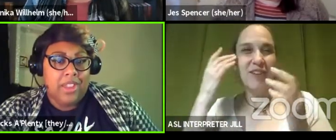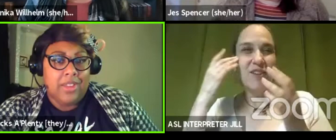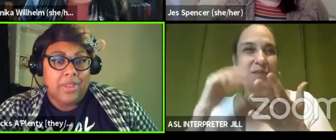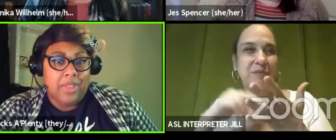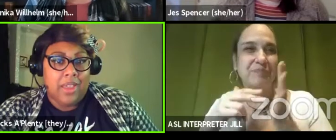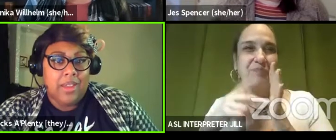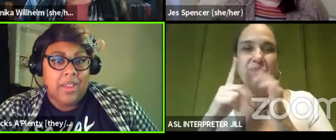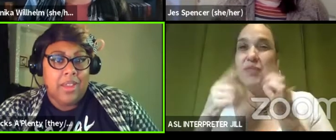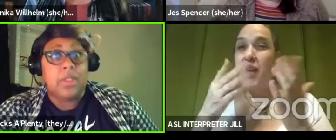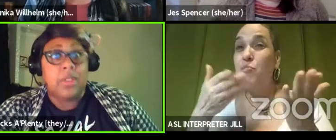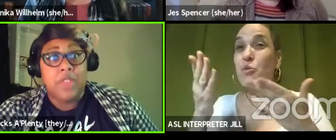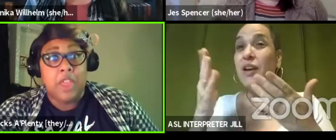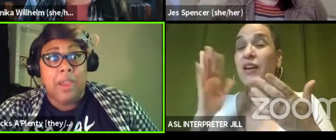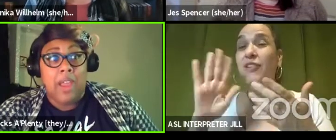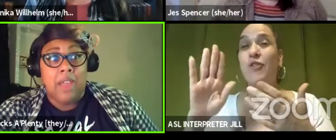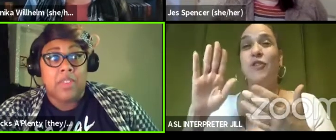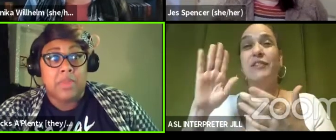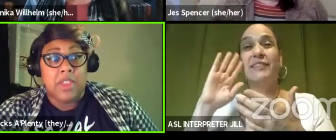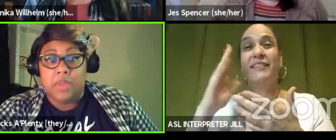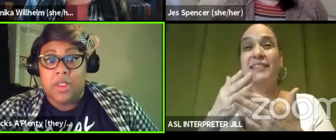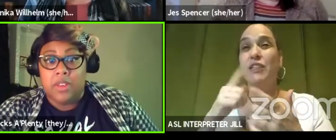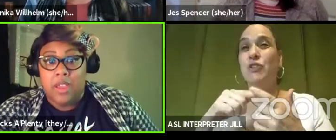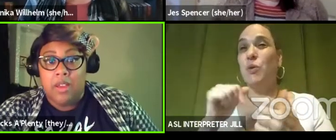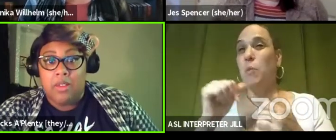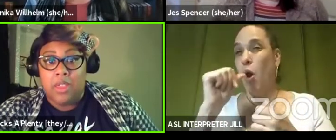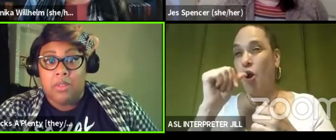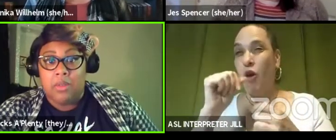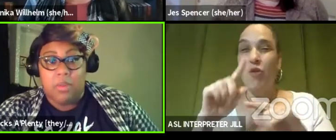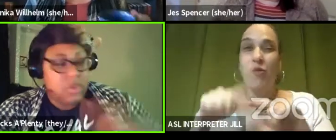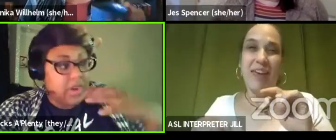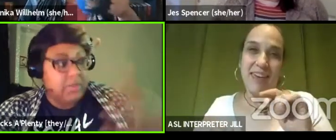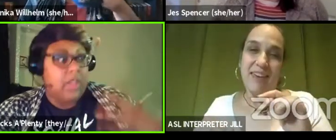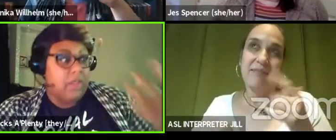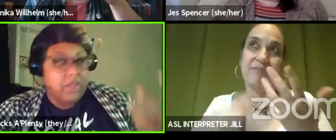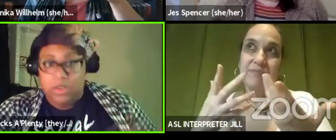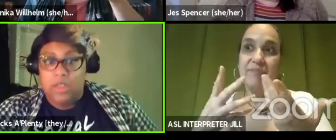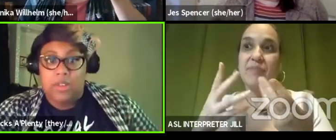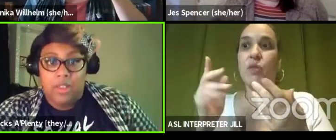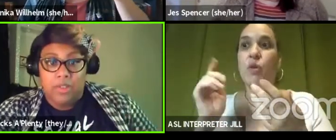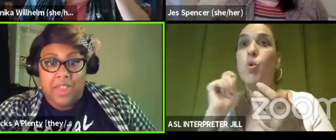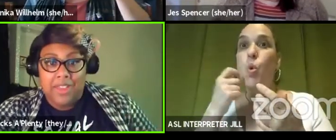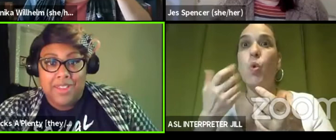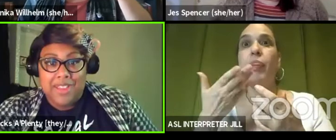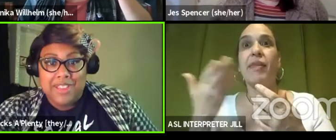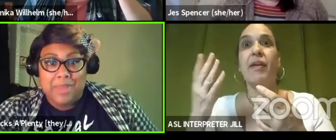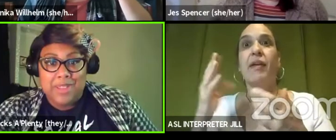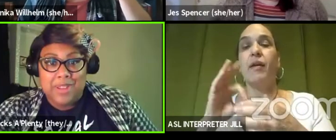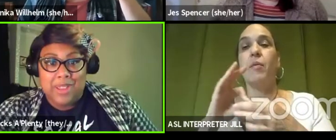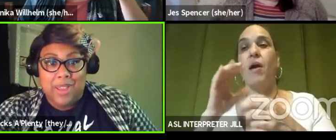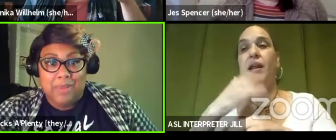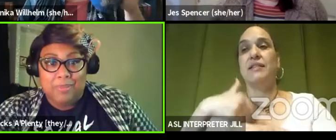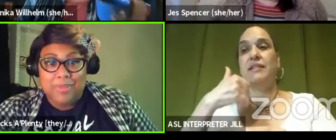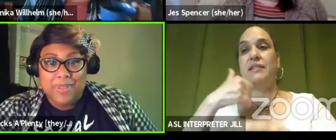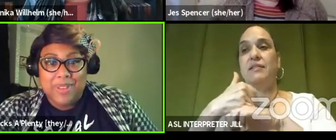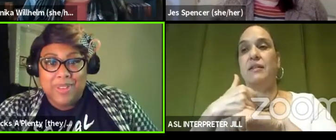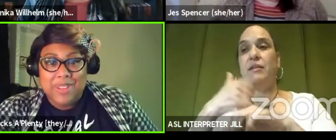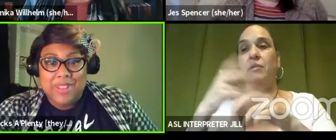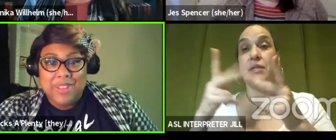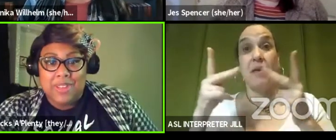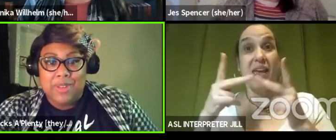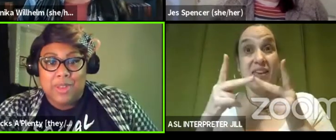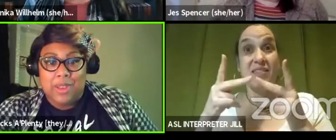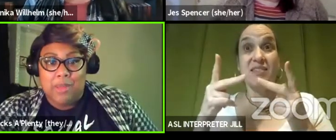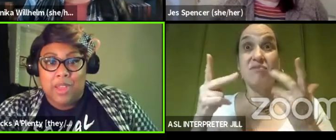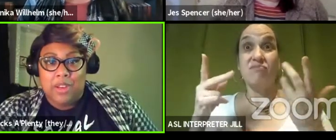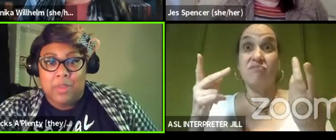right? You can't do that. And the cool thing about having the space right now, like, where we're trying to, like, redo it and all of that, is that my son can come. So my